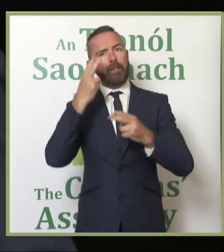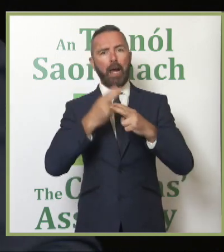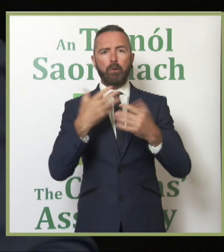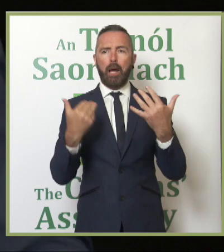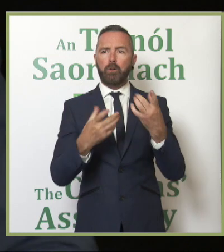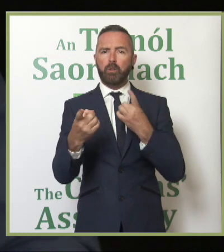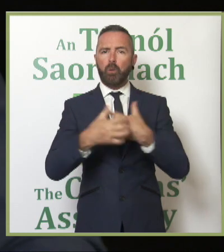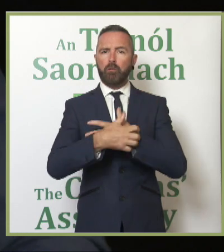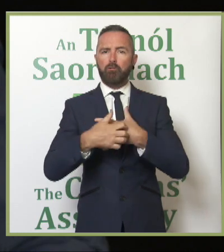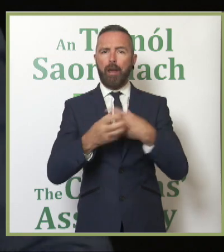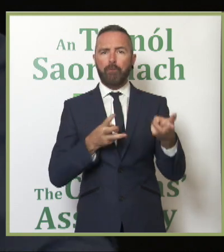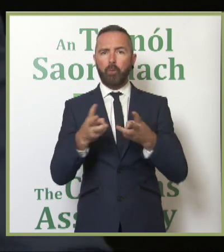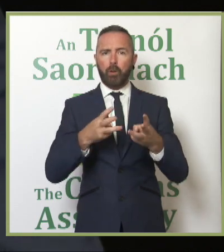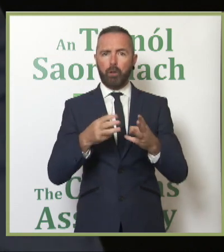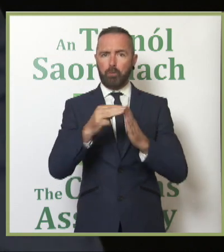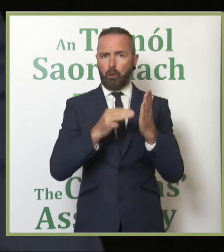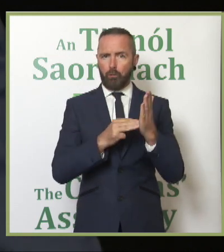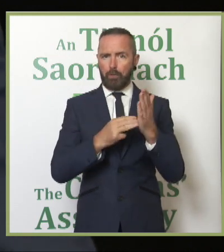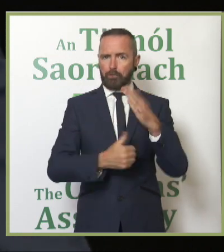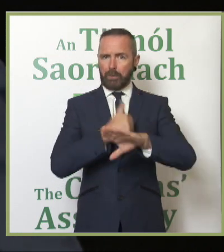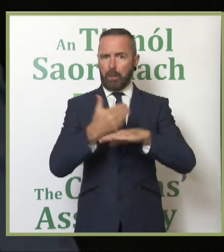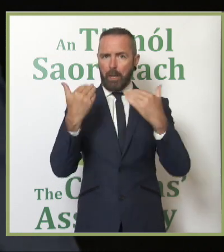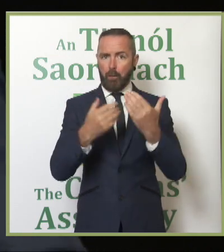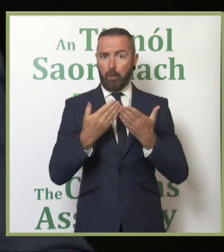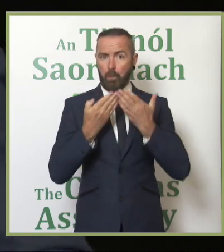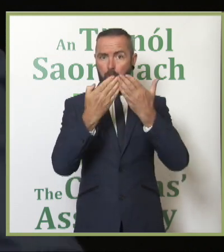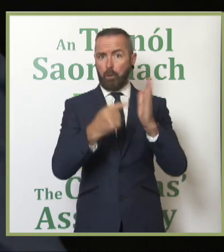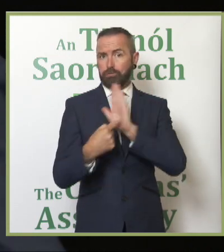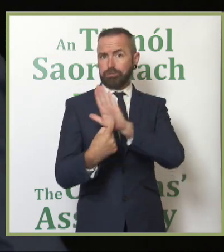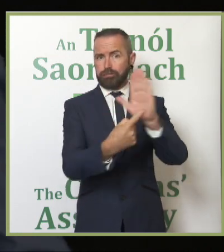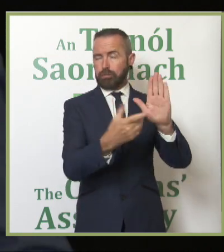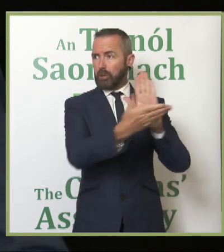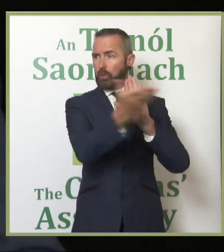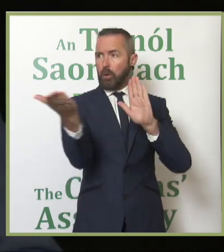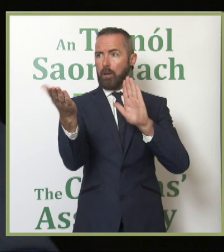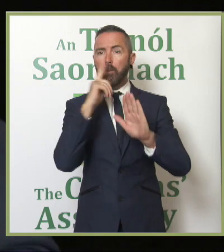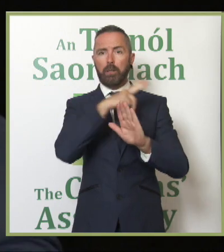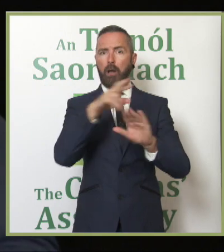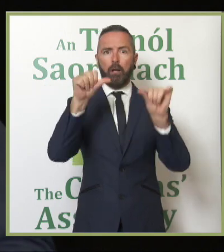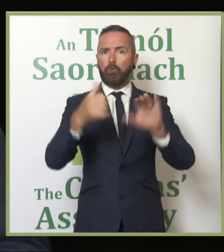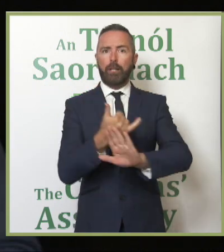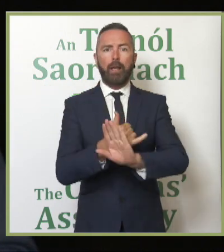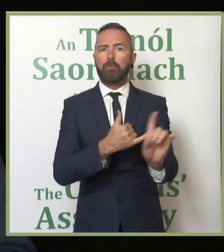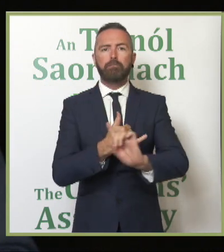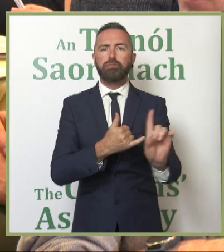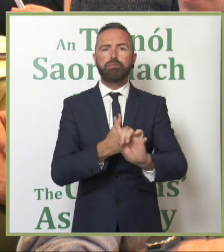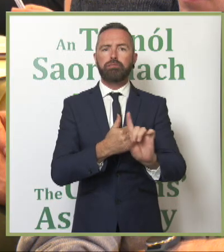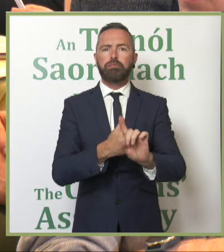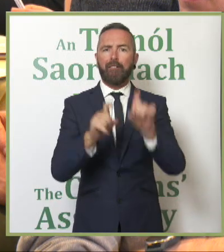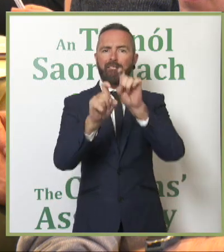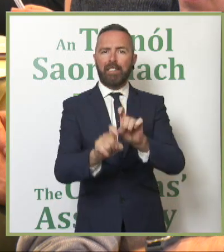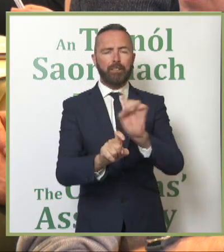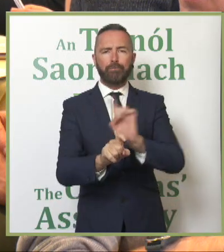programme, which we're going to set out now as a proposal to you. But it's not agreed, it's not locked in stone,